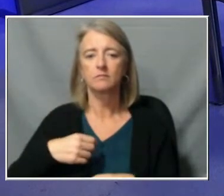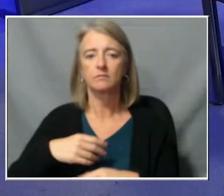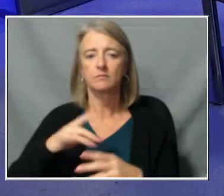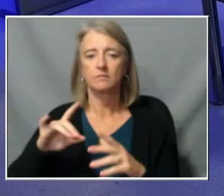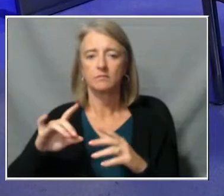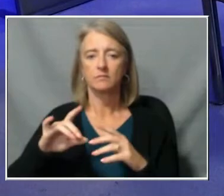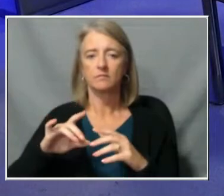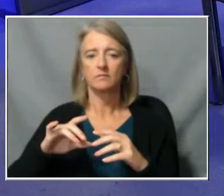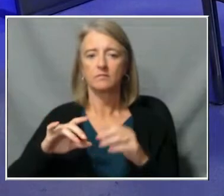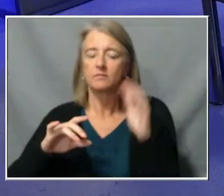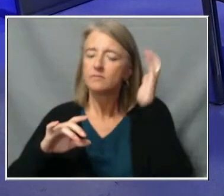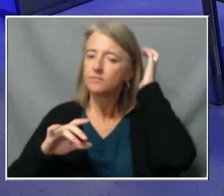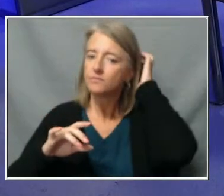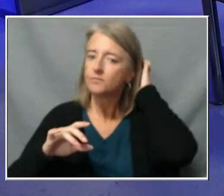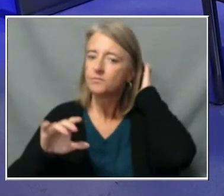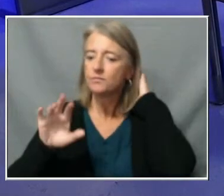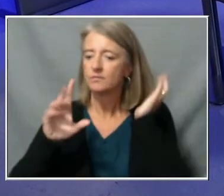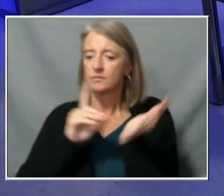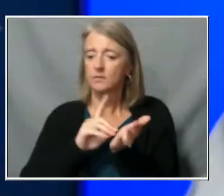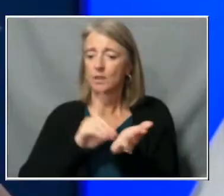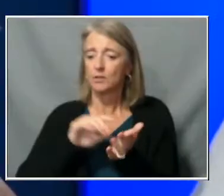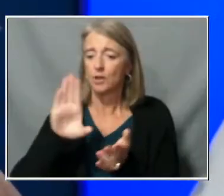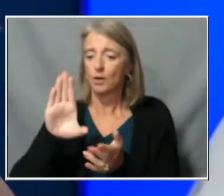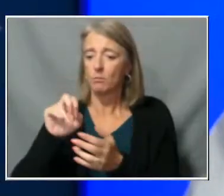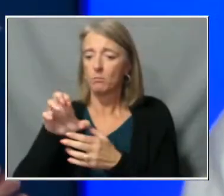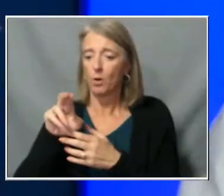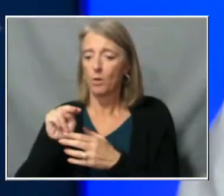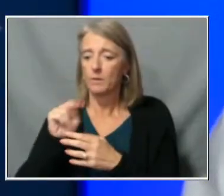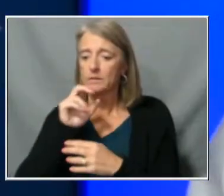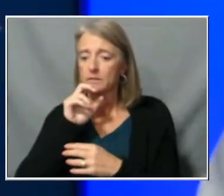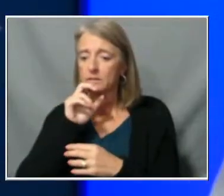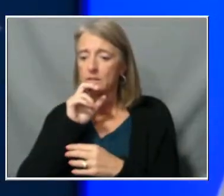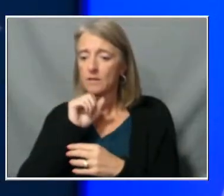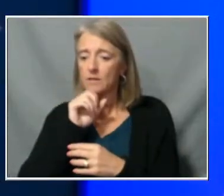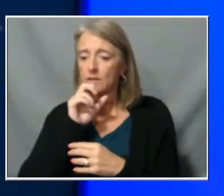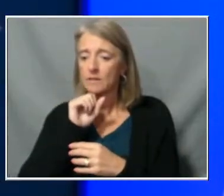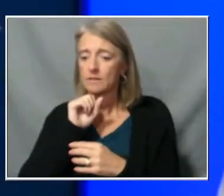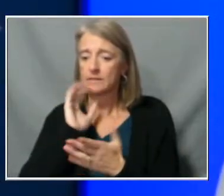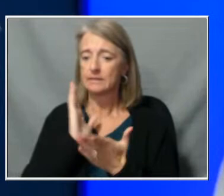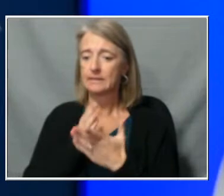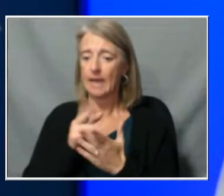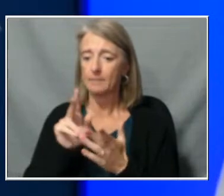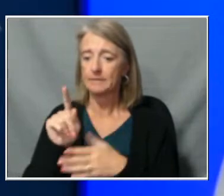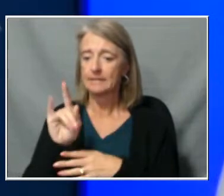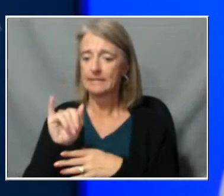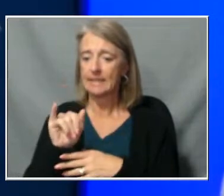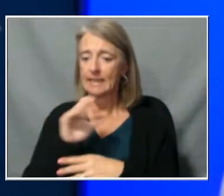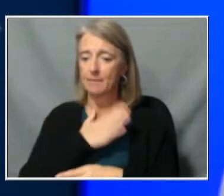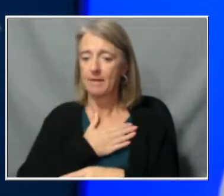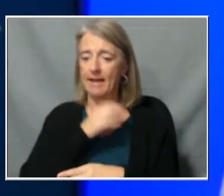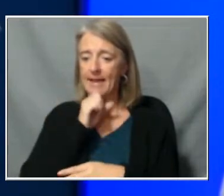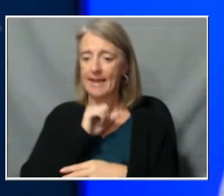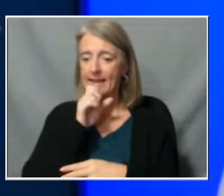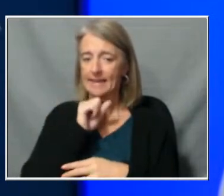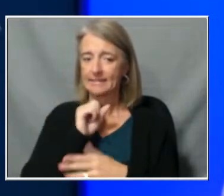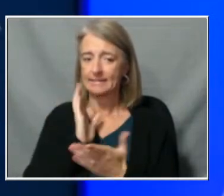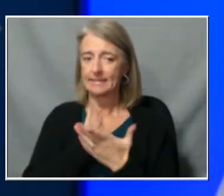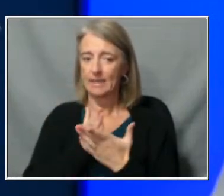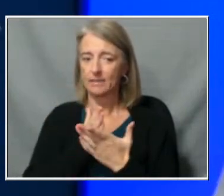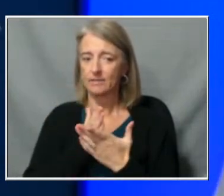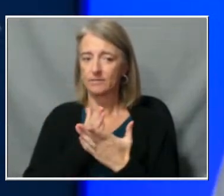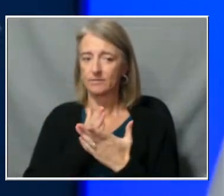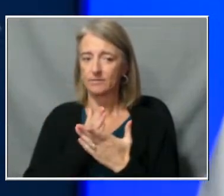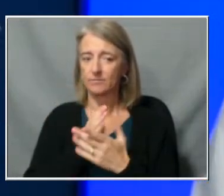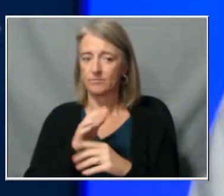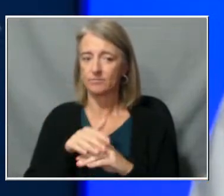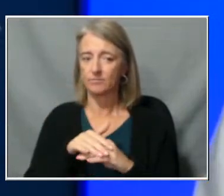it's Dr. Bowman said she started skiing at my age and 76. Stopped. Stopped. Stopped, yeah. At your Well, she age. probably